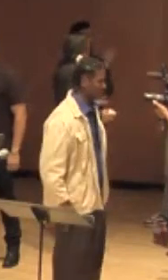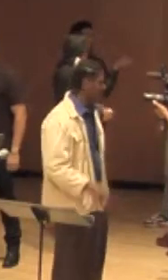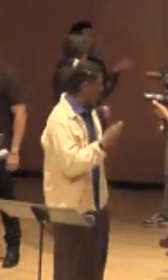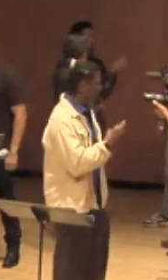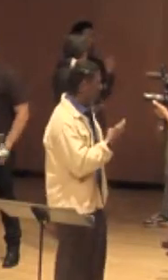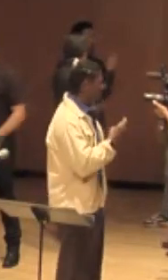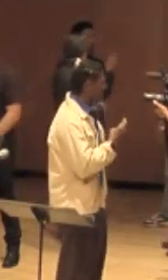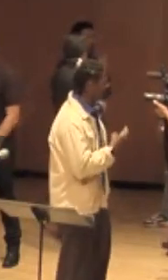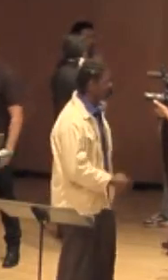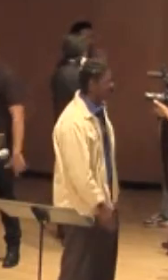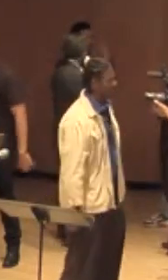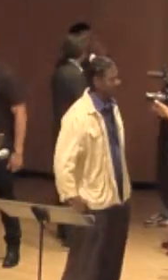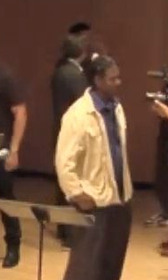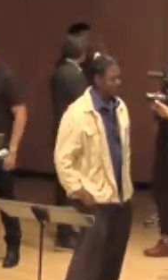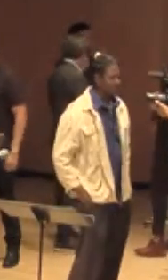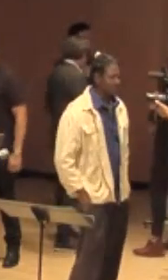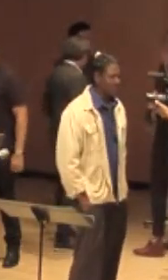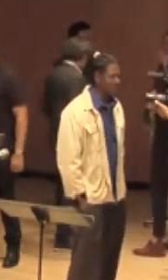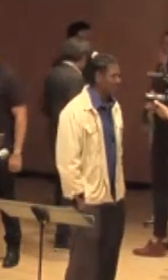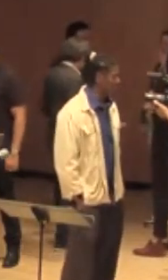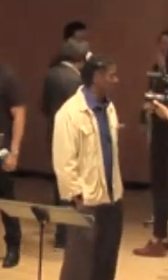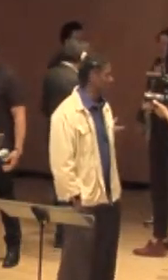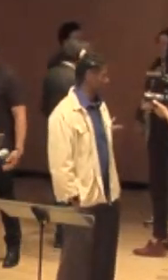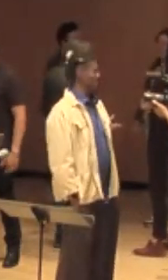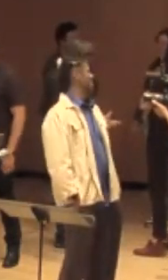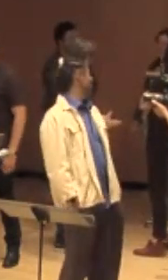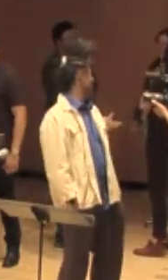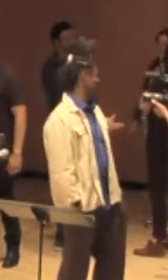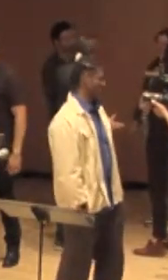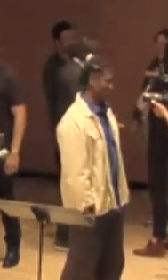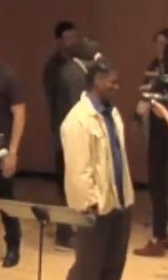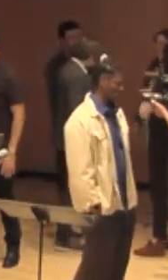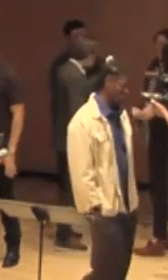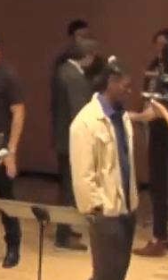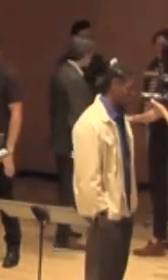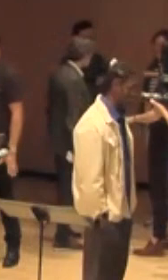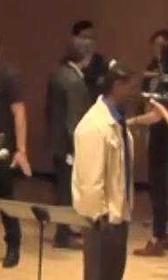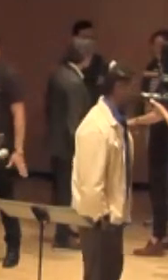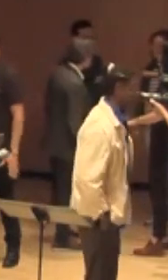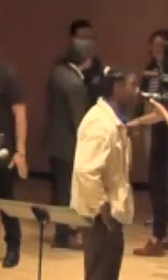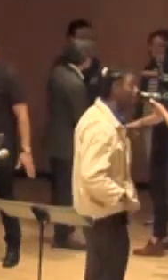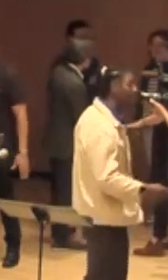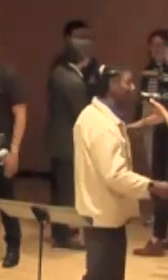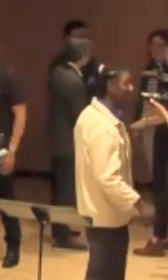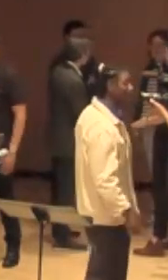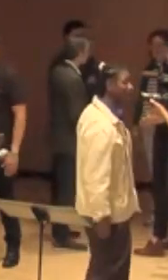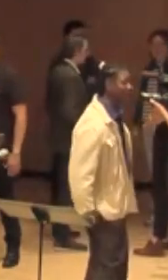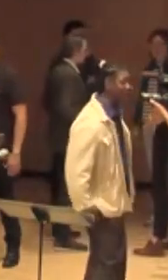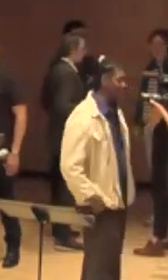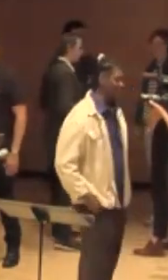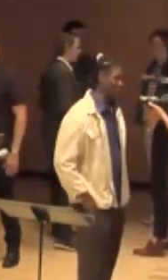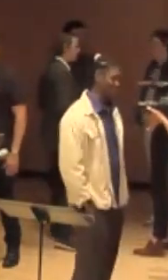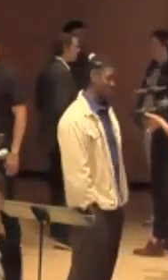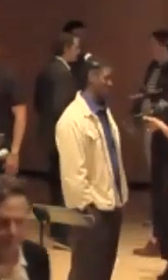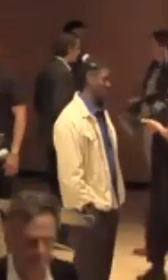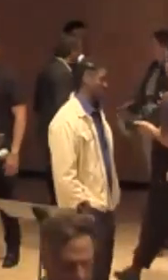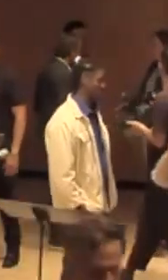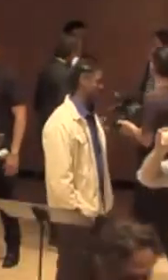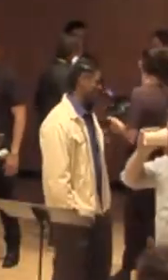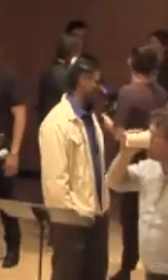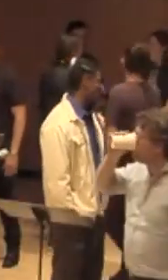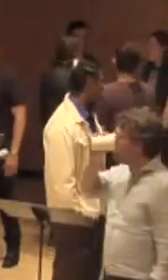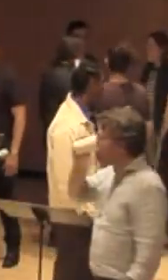show well I had it digitally yeah yeah so that's how I I was too afraid to not look at it at all but I got the glance a